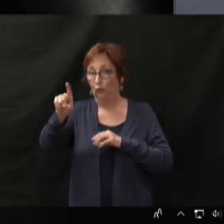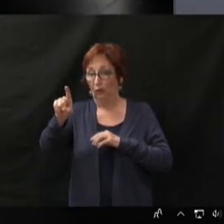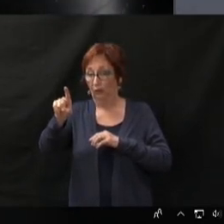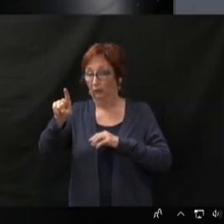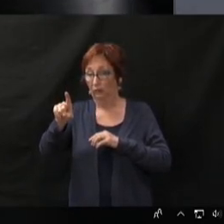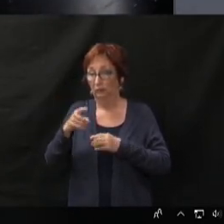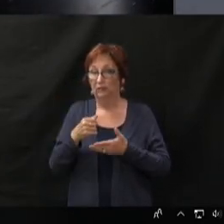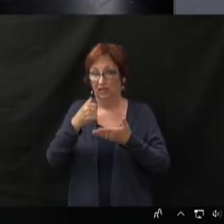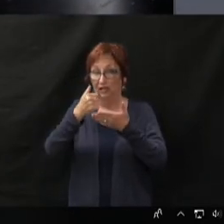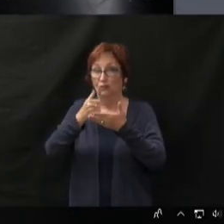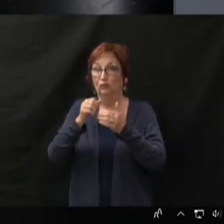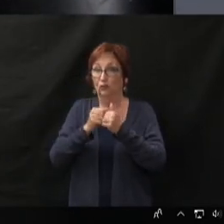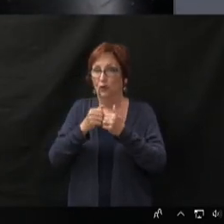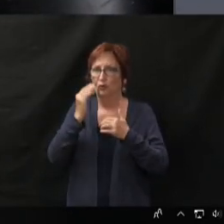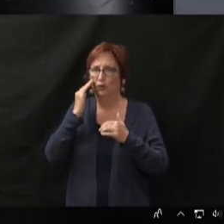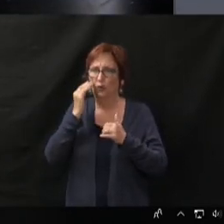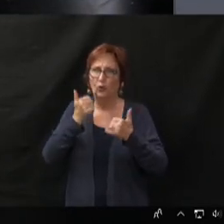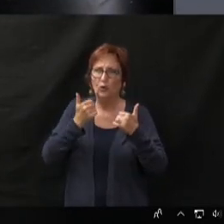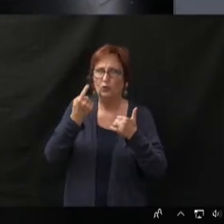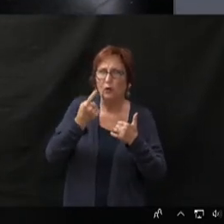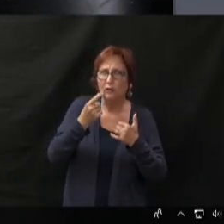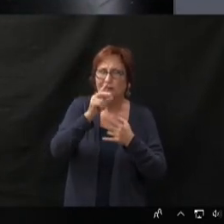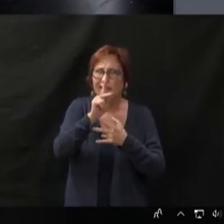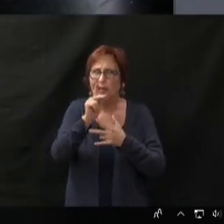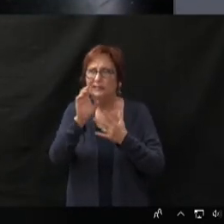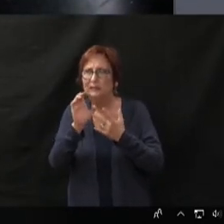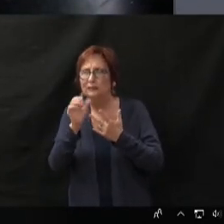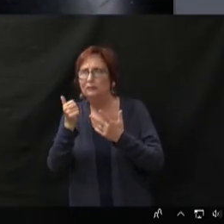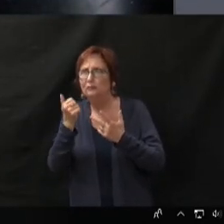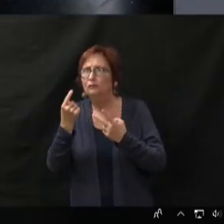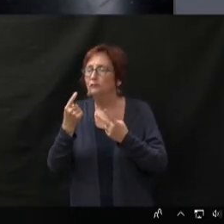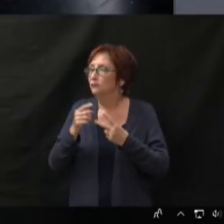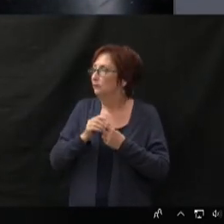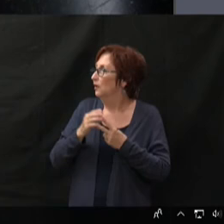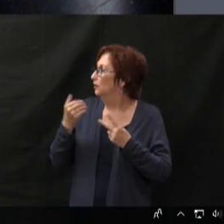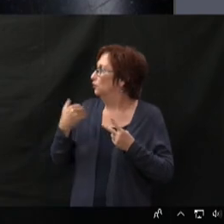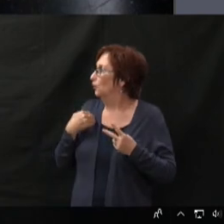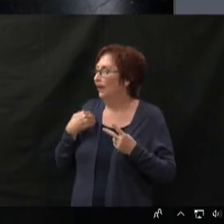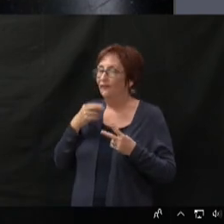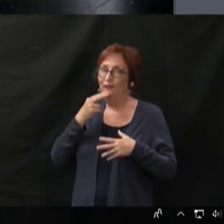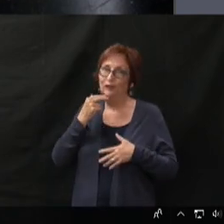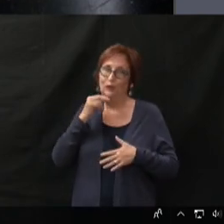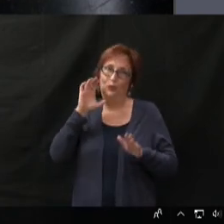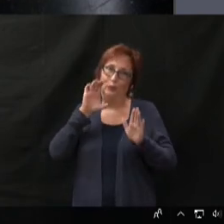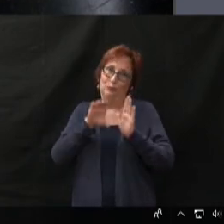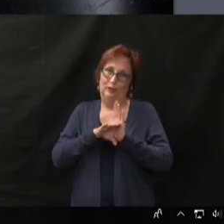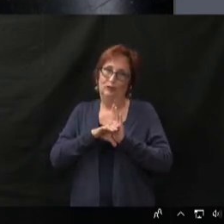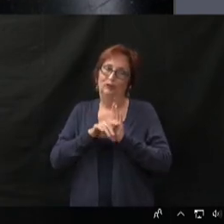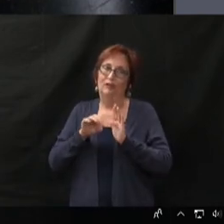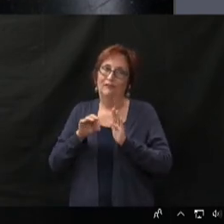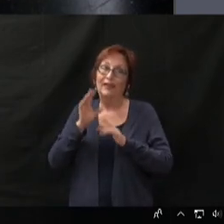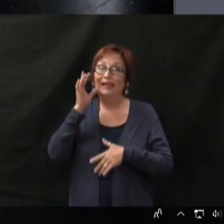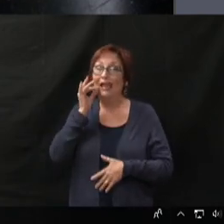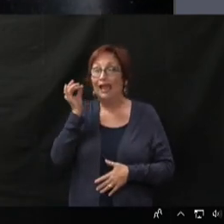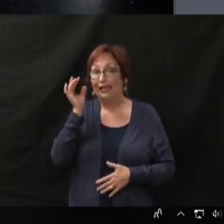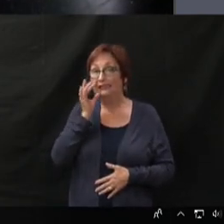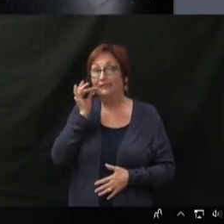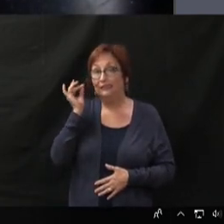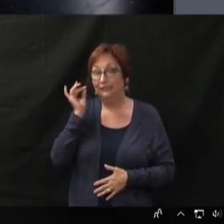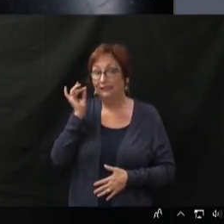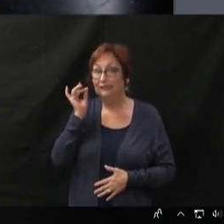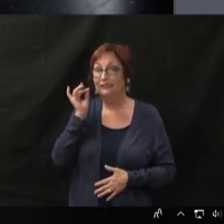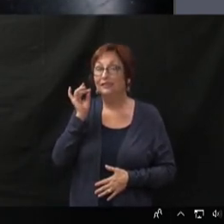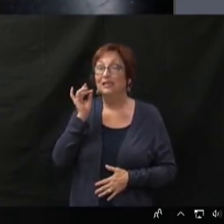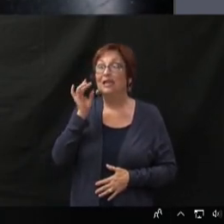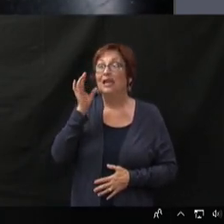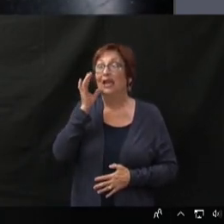that. Okay, so we have this cute little picture of a cat, and